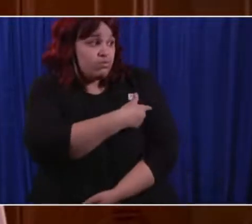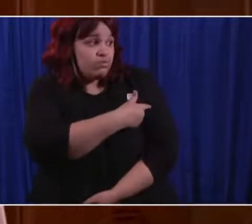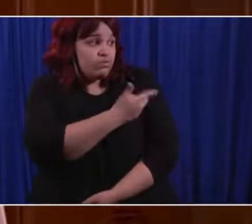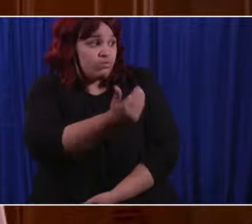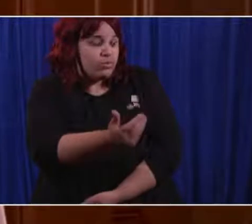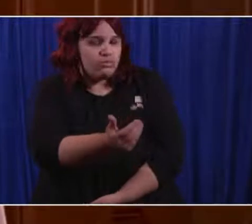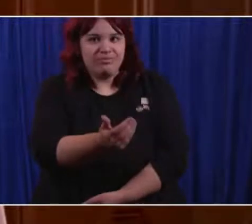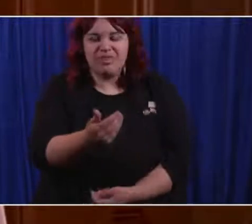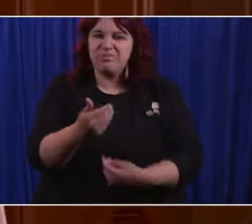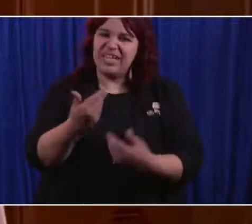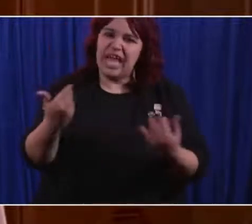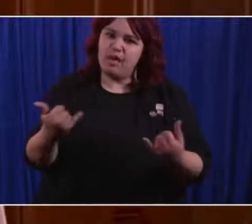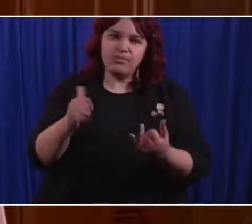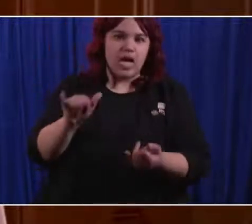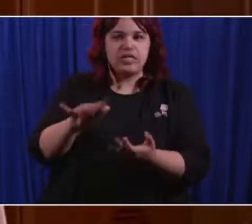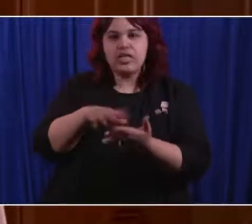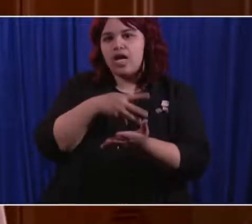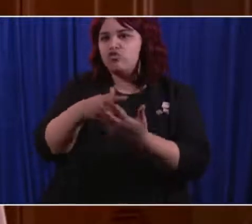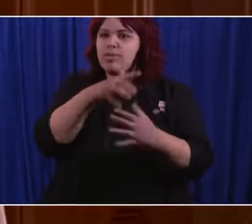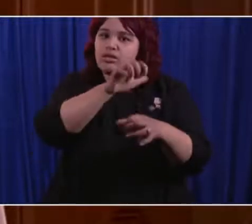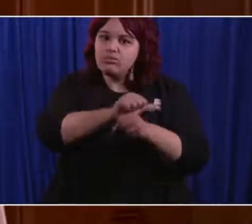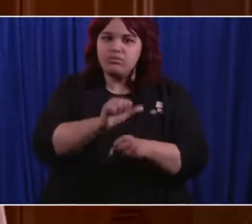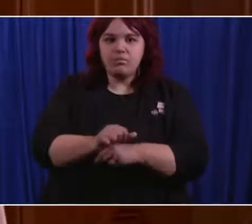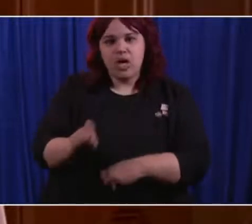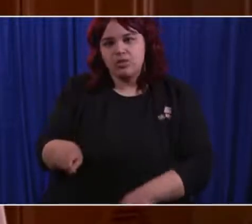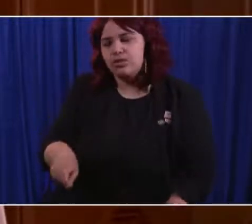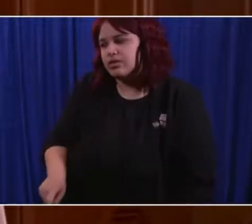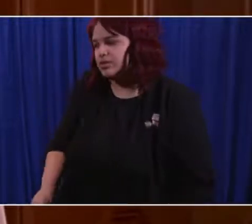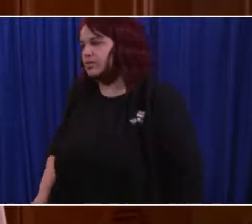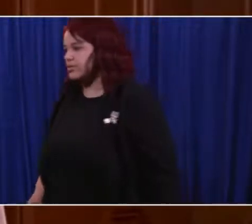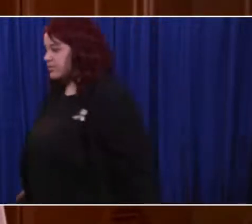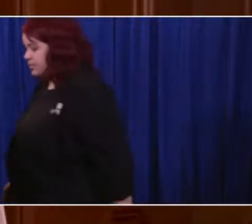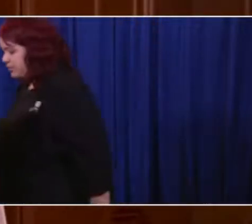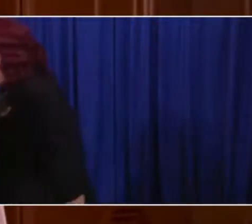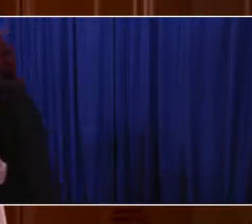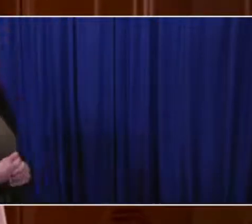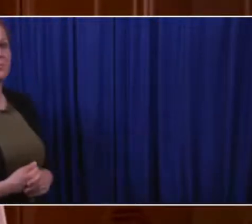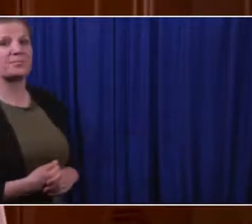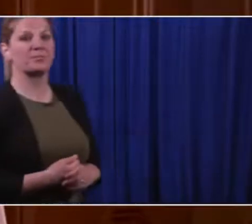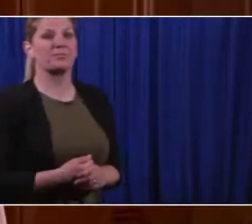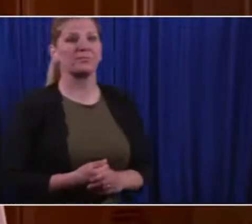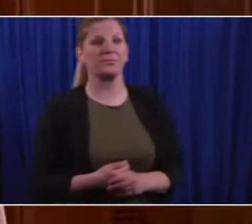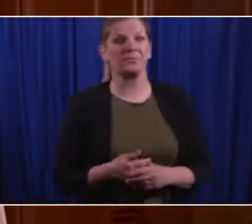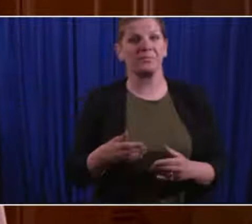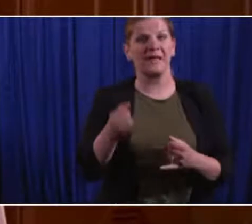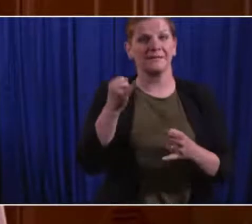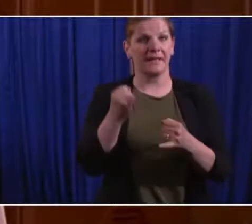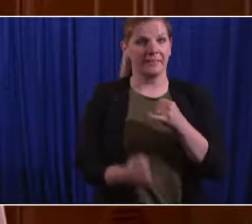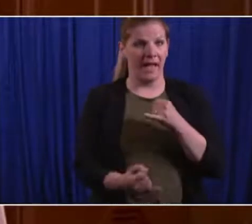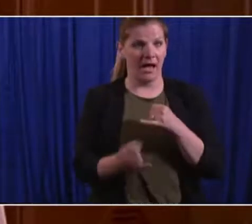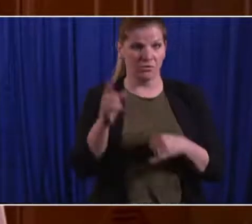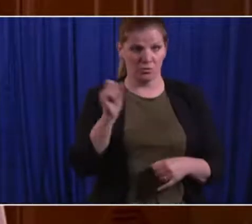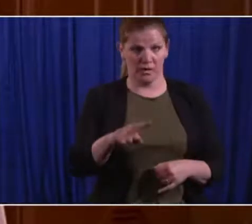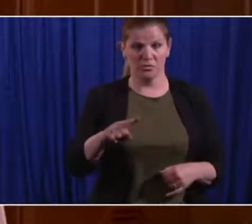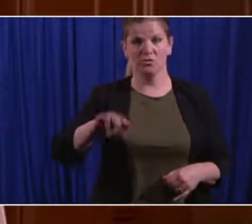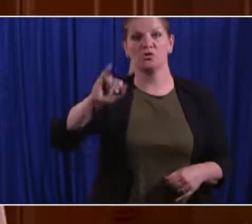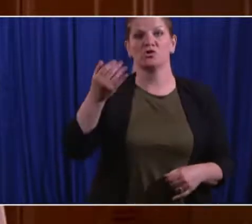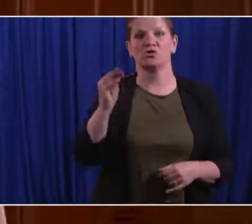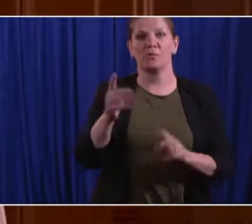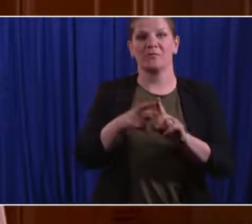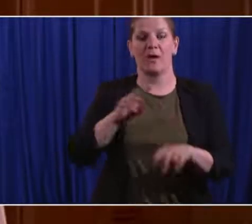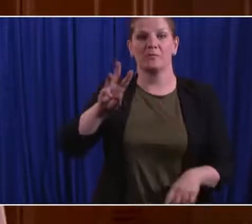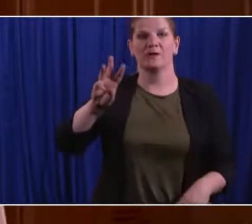come. Governor, next question is the last question for today, and it belongs to Jim Oddie of WHIO in Dayton. Hi, Jim.